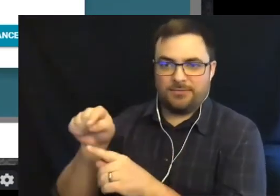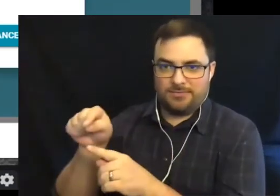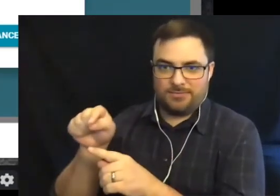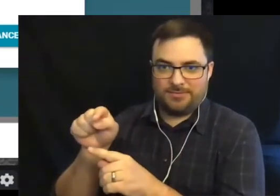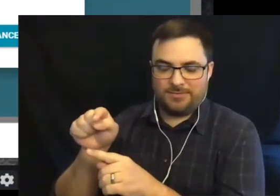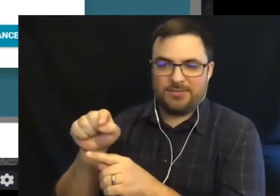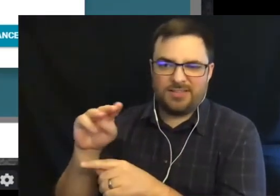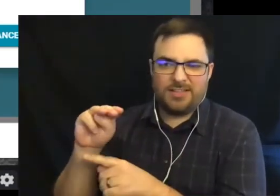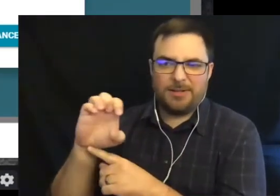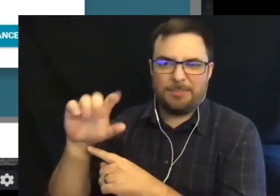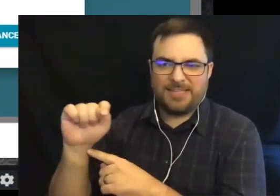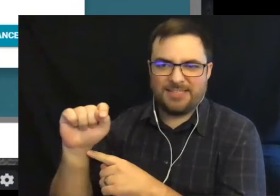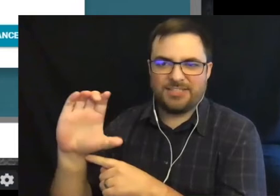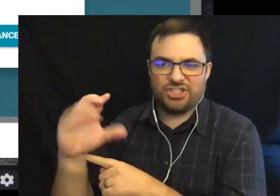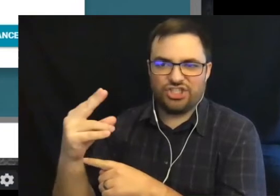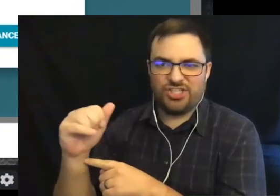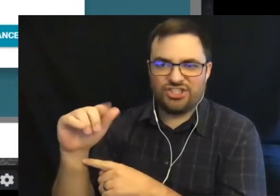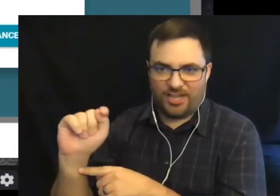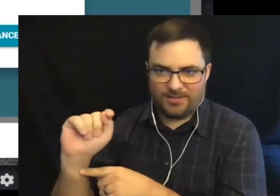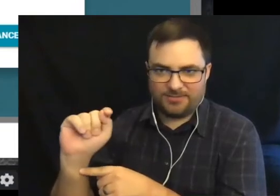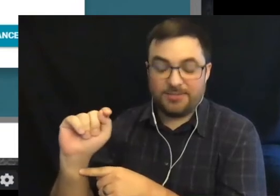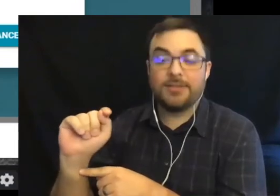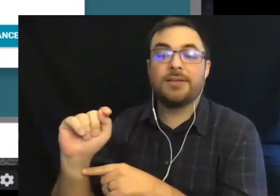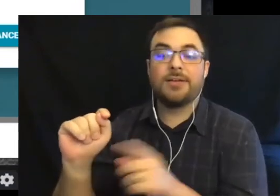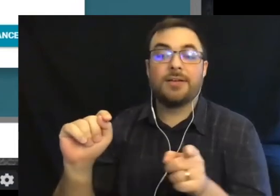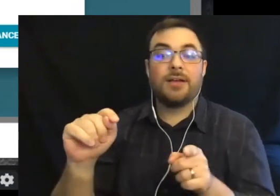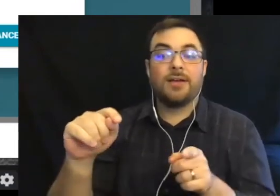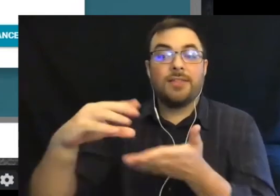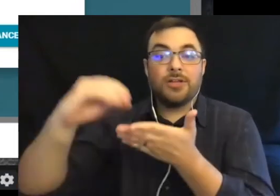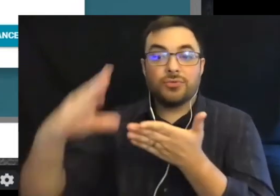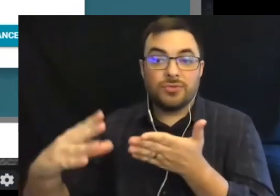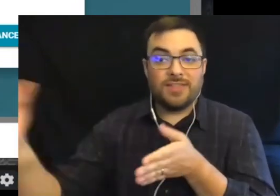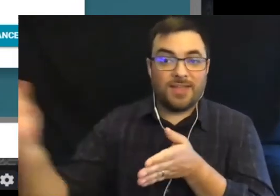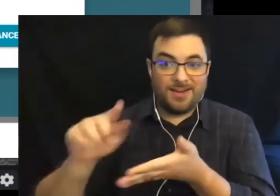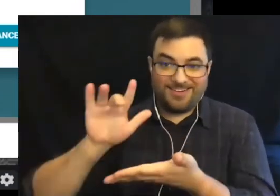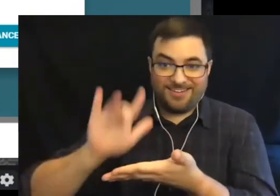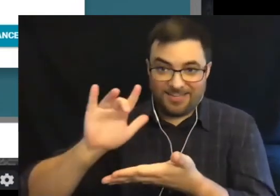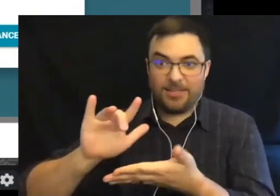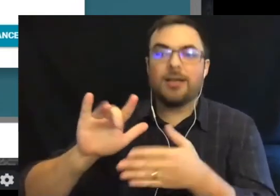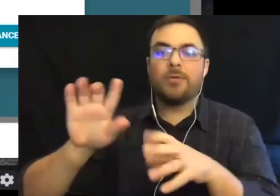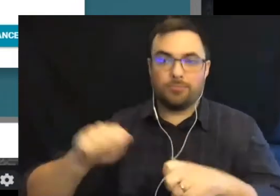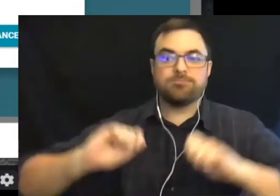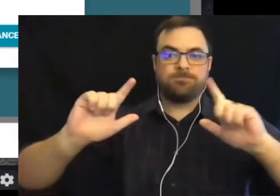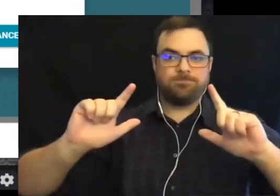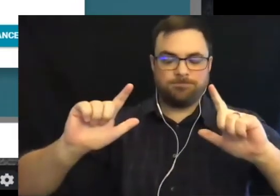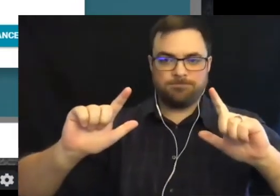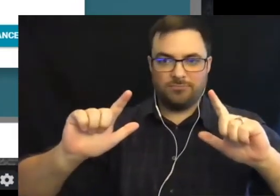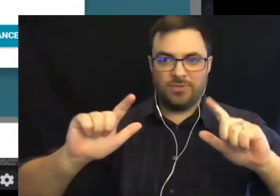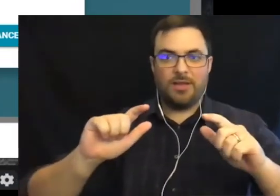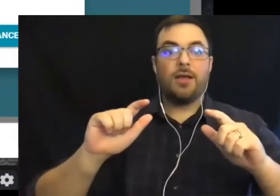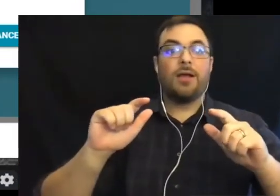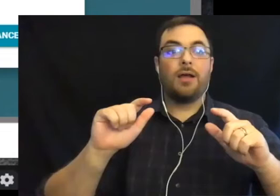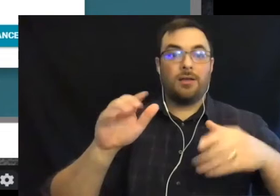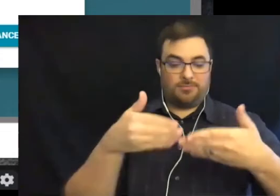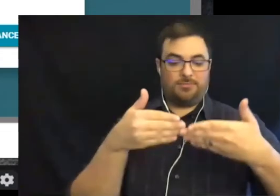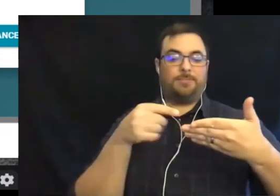your student will click on this, and then it will prompt something up on your computer screen, and it will say